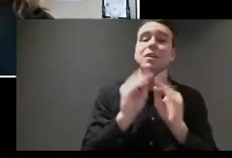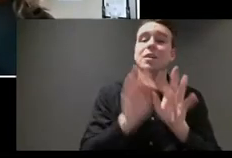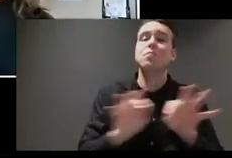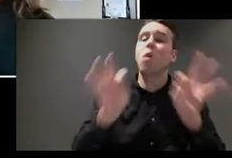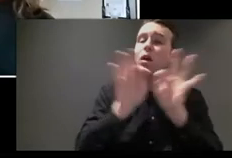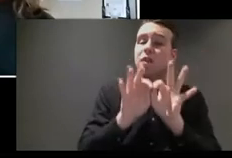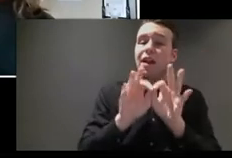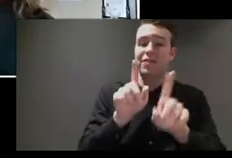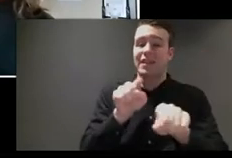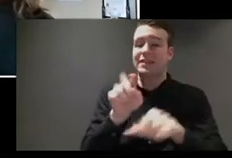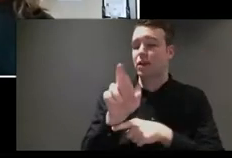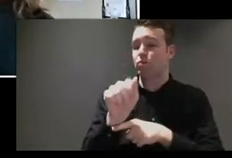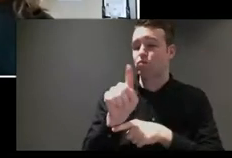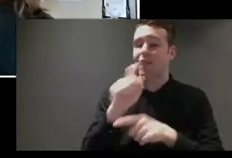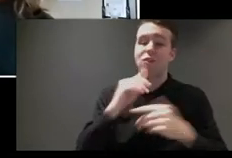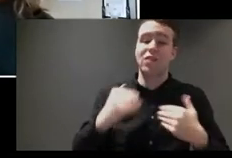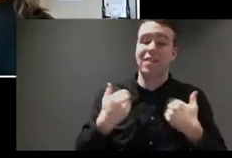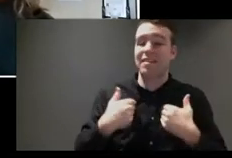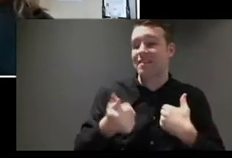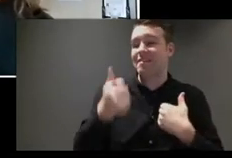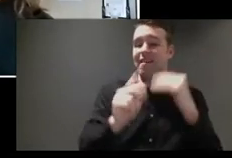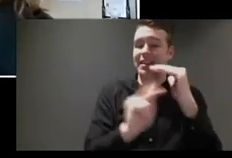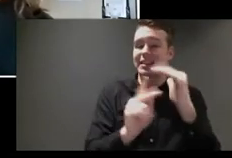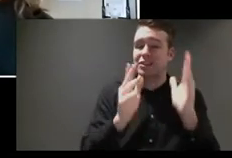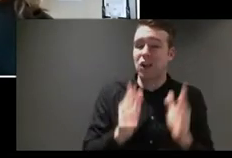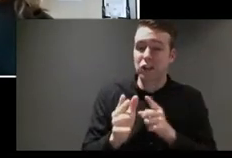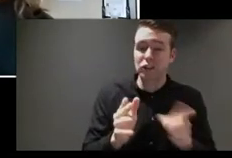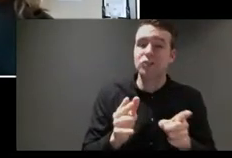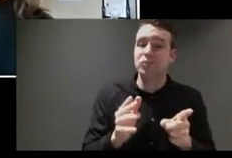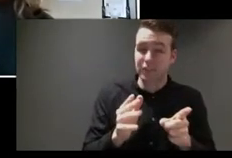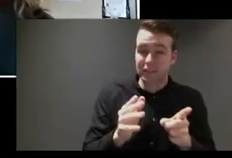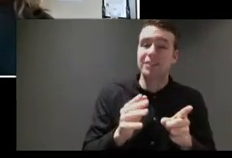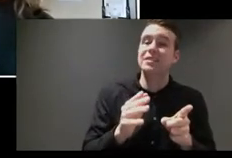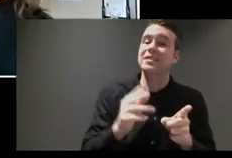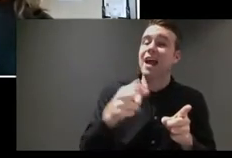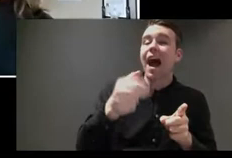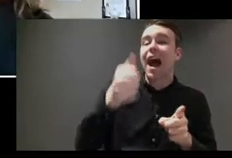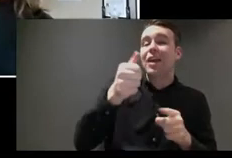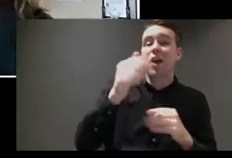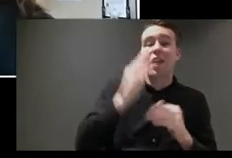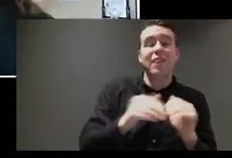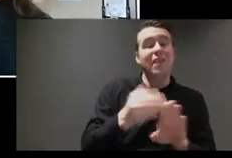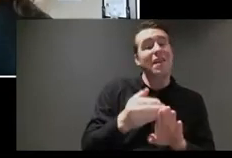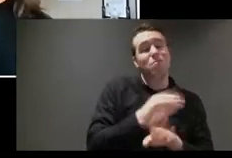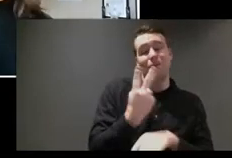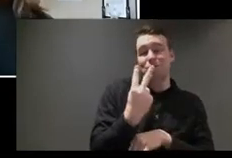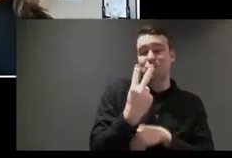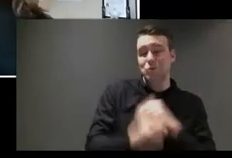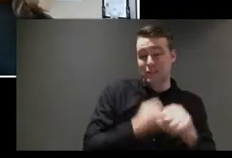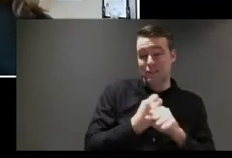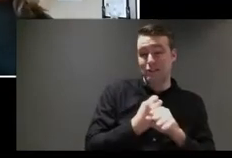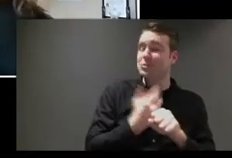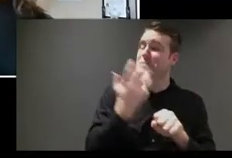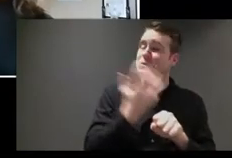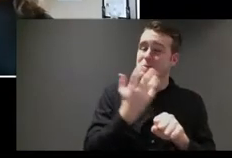importantly, the attendance rate for our youngest kindergartners has been higher than the previous 2